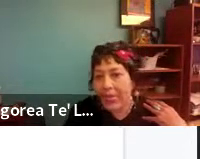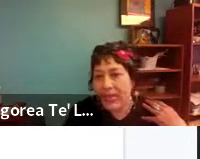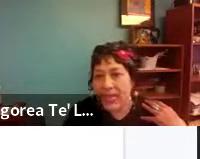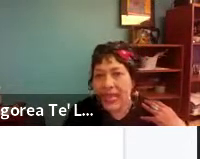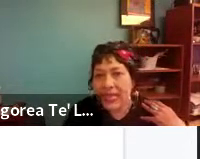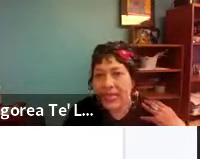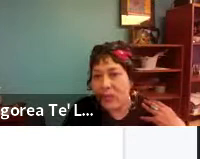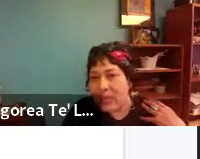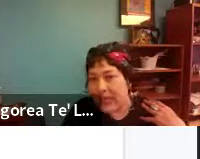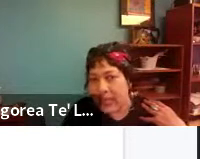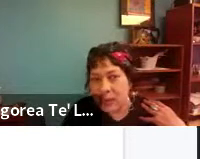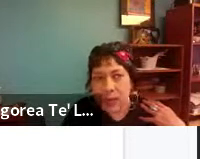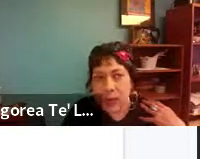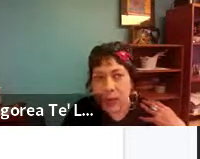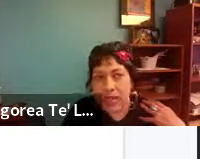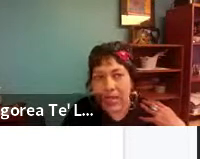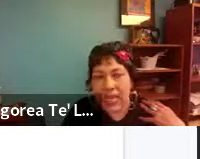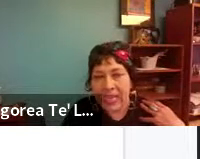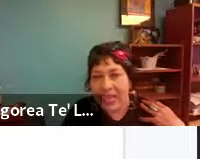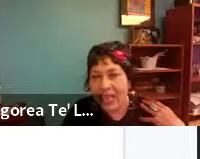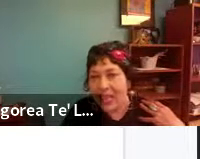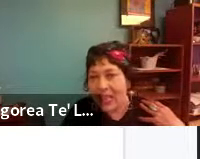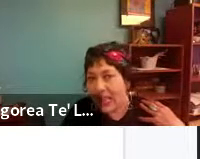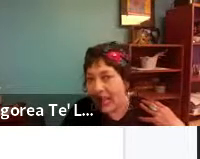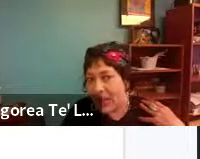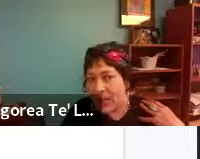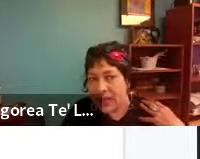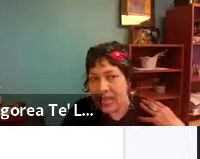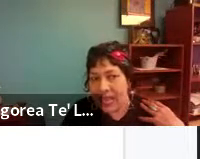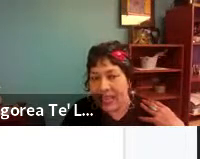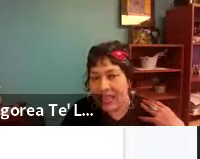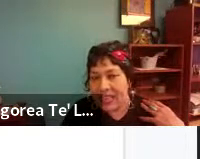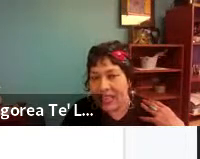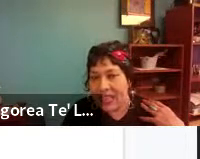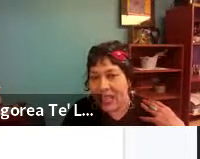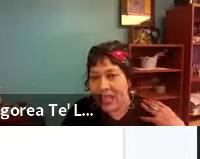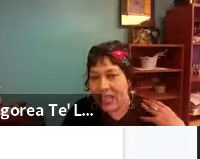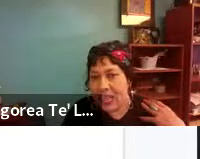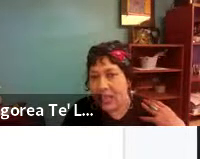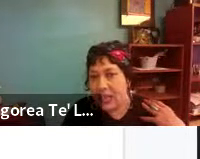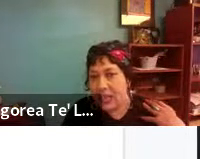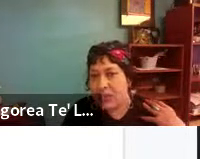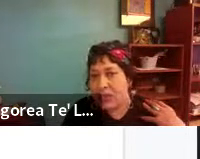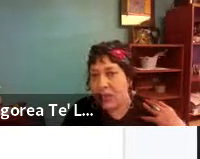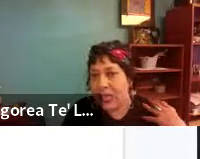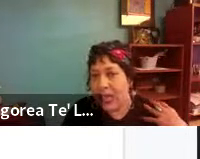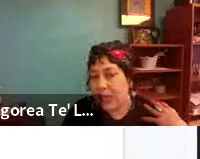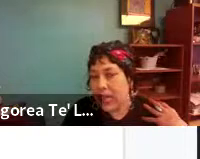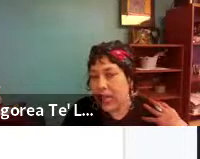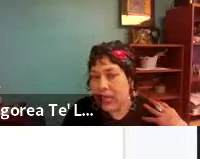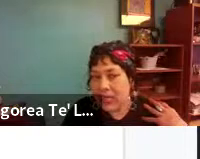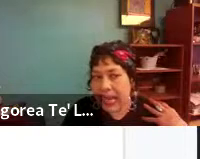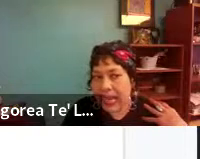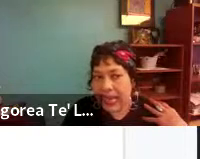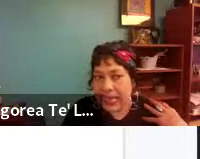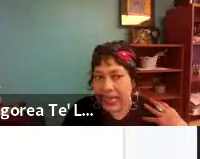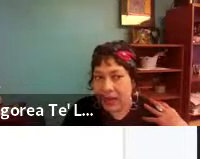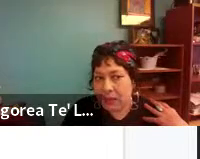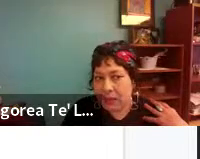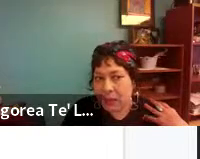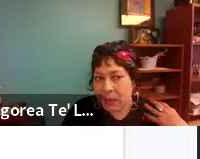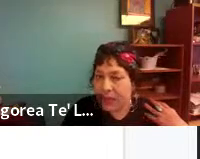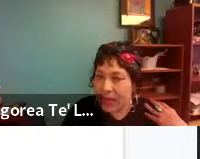Cultural activities, weaving some tule, gathering. These are some Chochenyo language